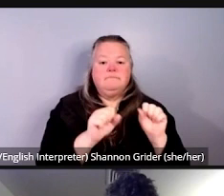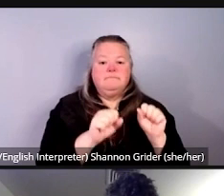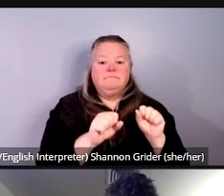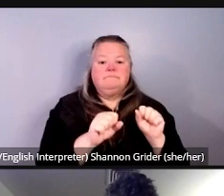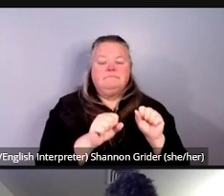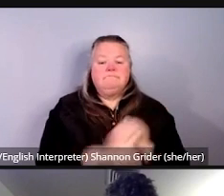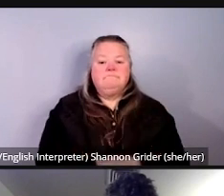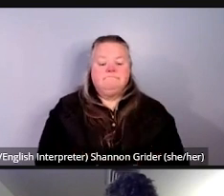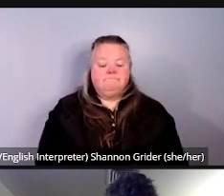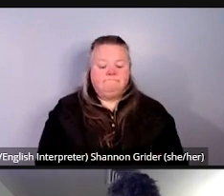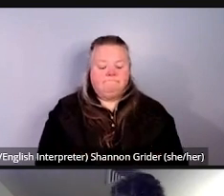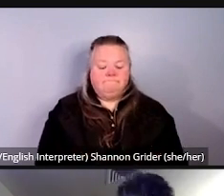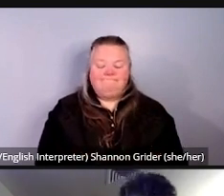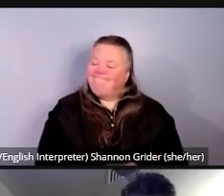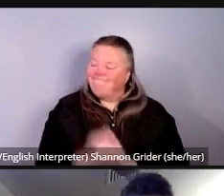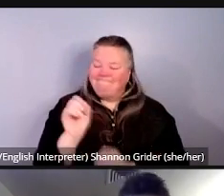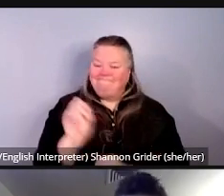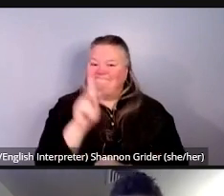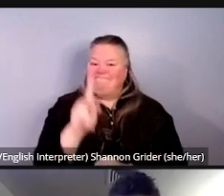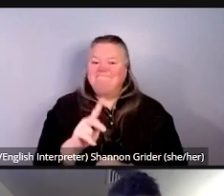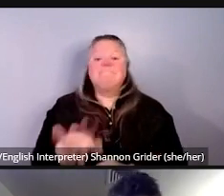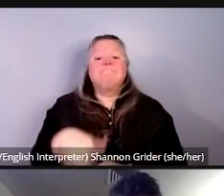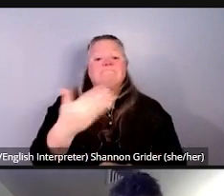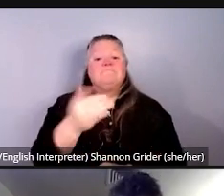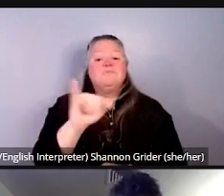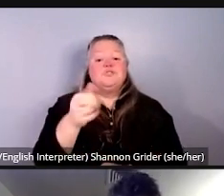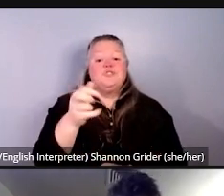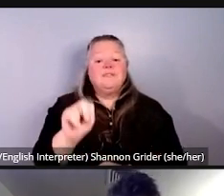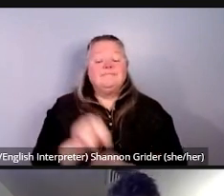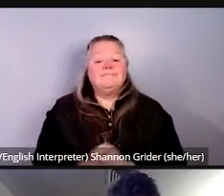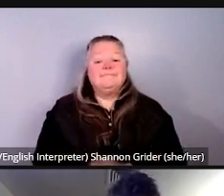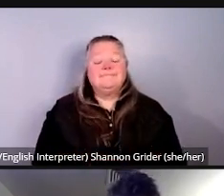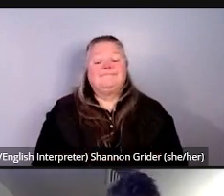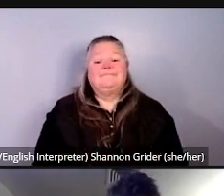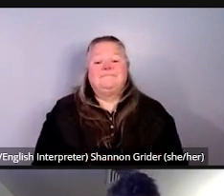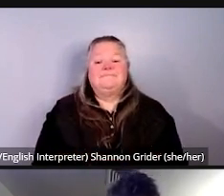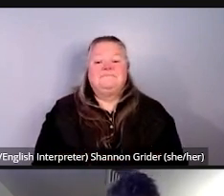jump in? All right. Who's up? John?